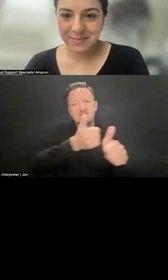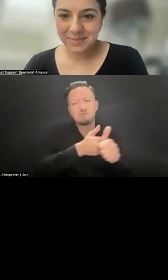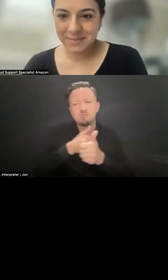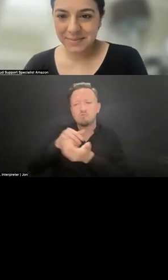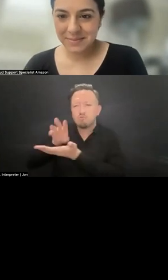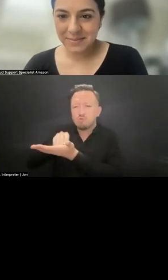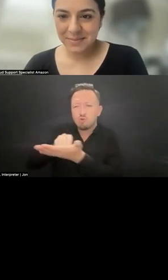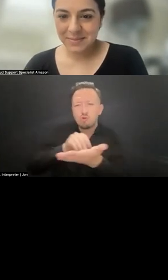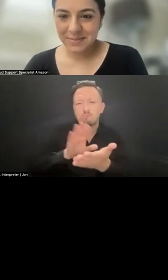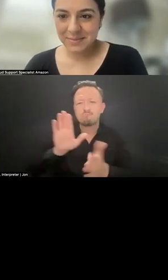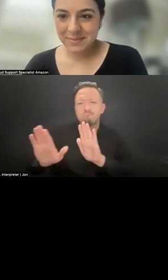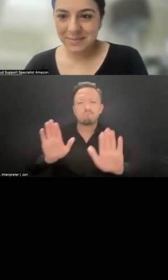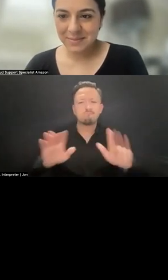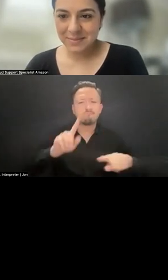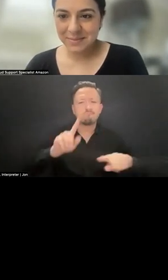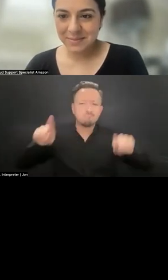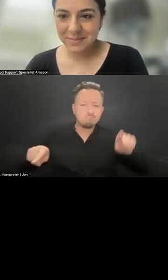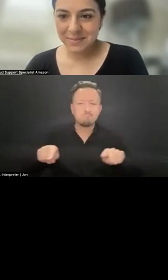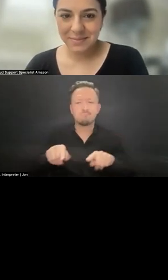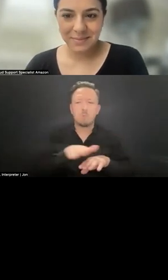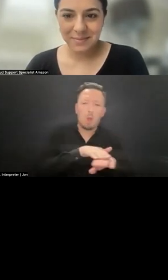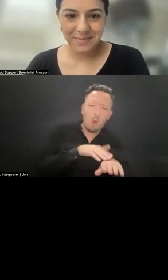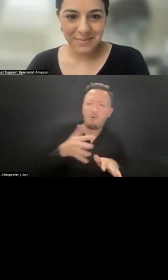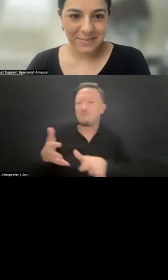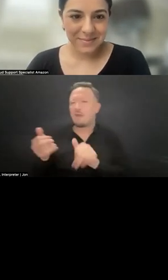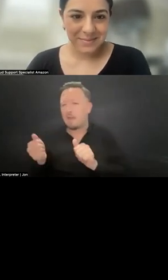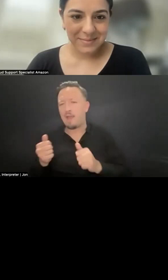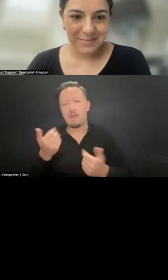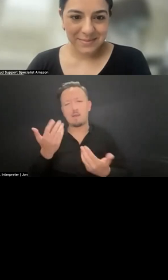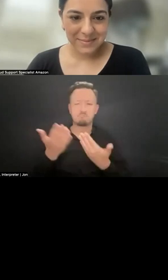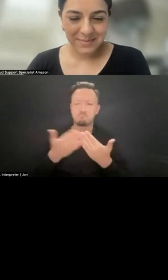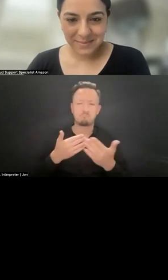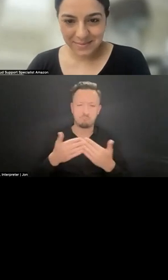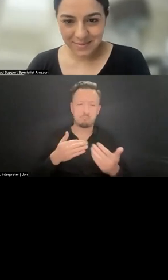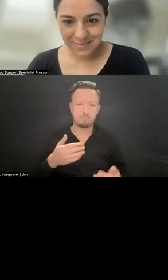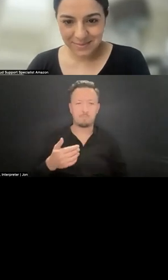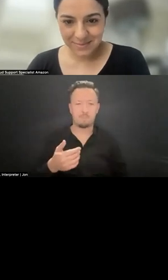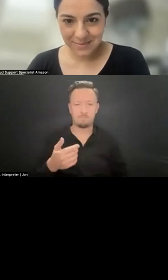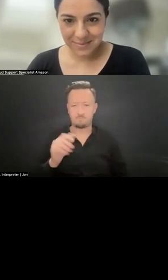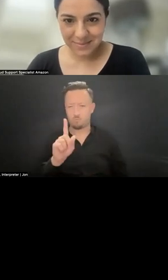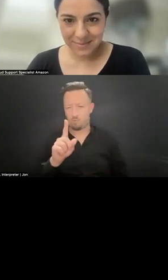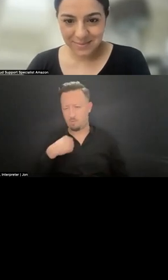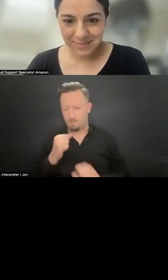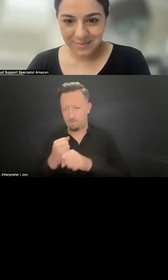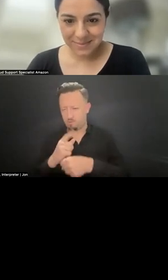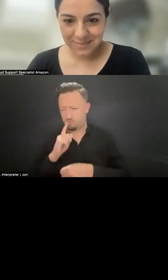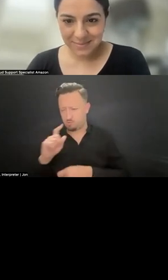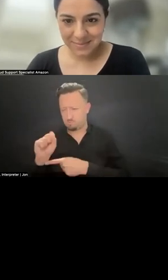to make sure things are as needed. Let me just make sure my Slack is